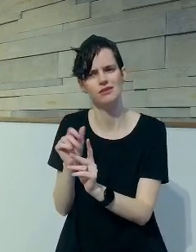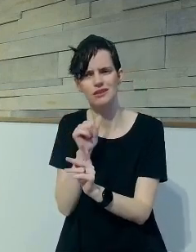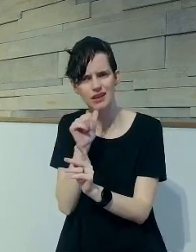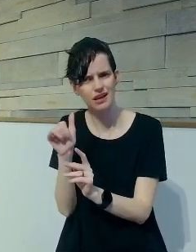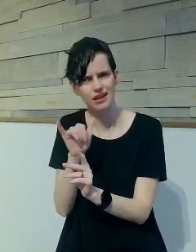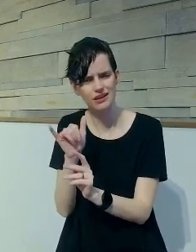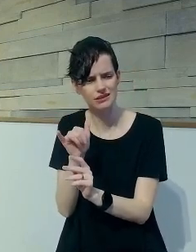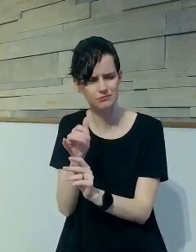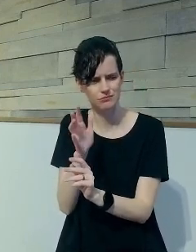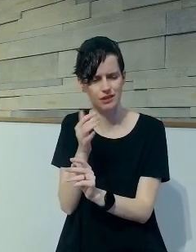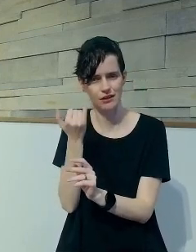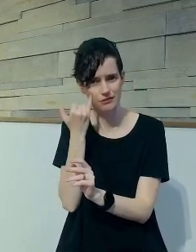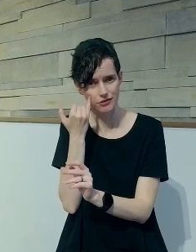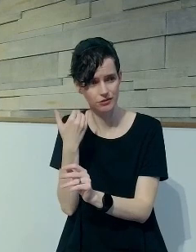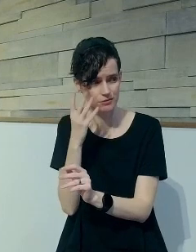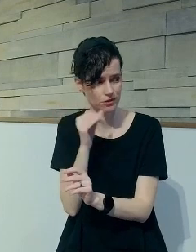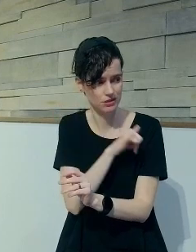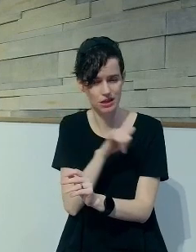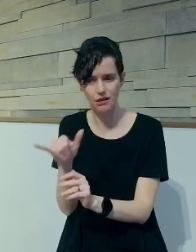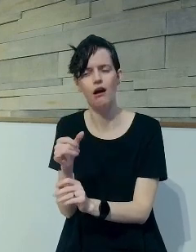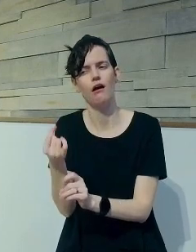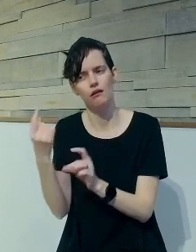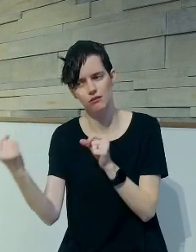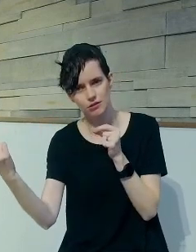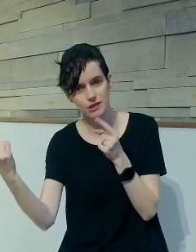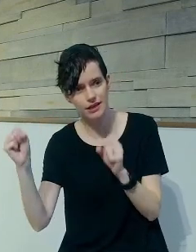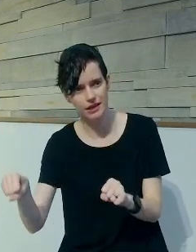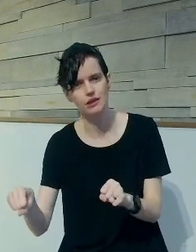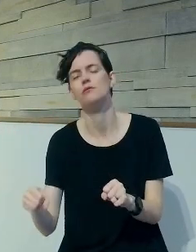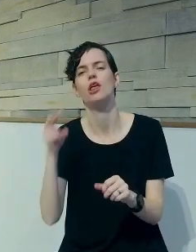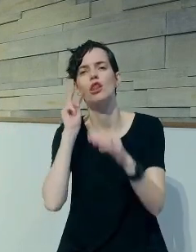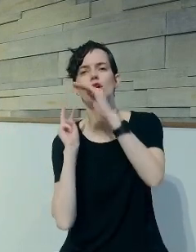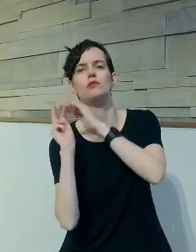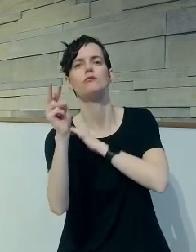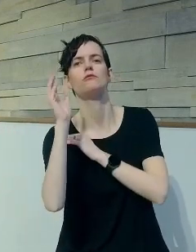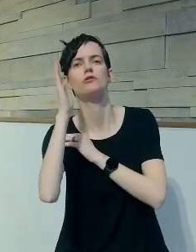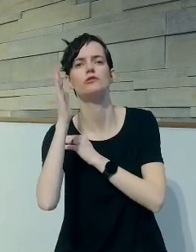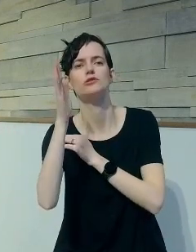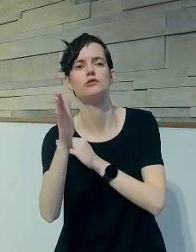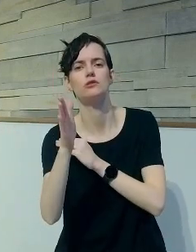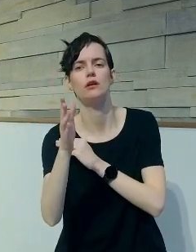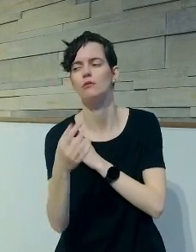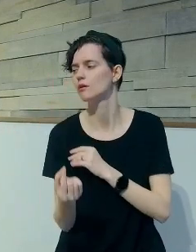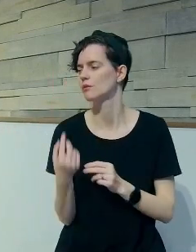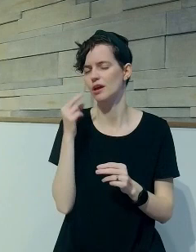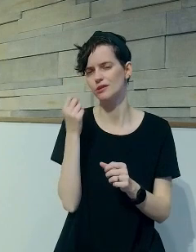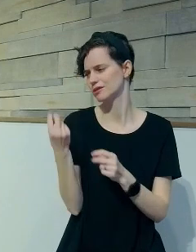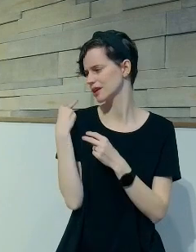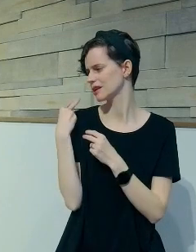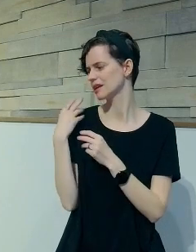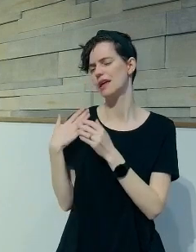tragedies not befallen you. And then we look to the future, and we look to the future with the past as giving